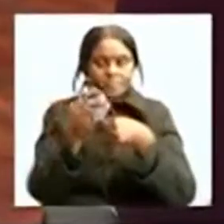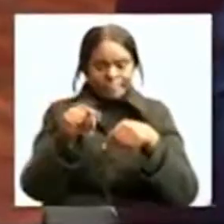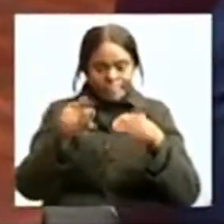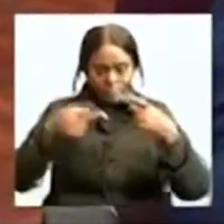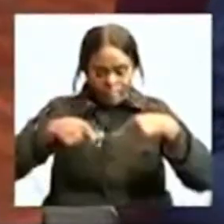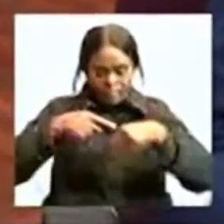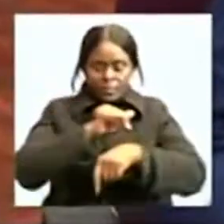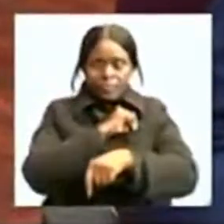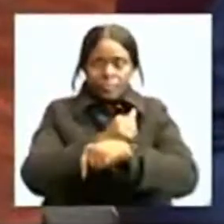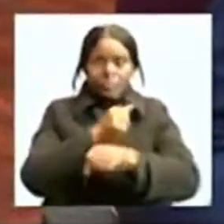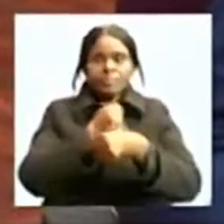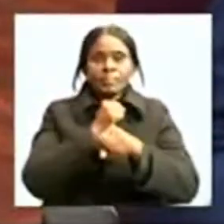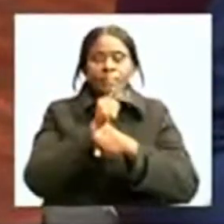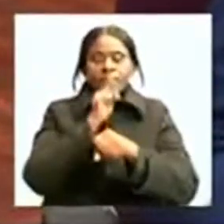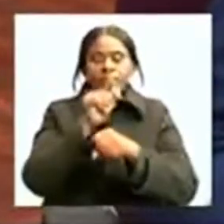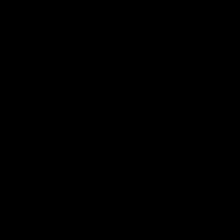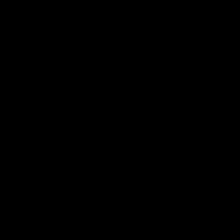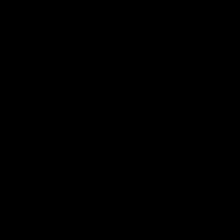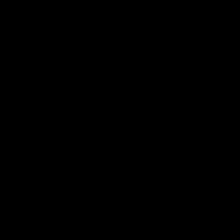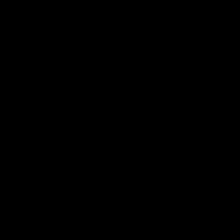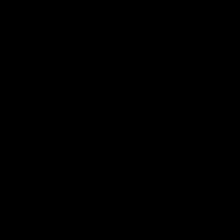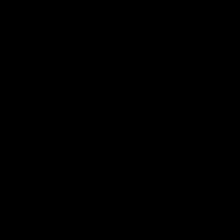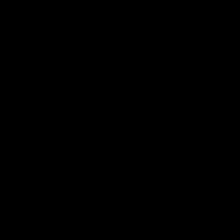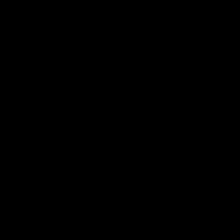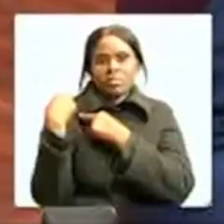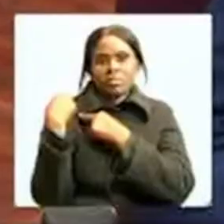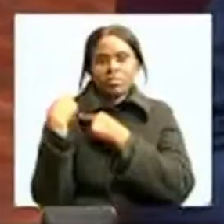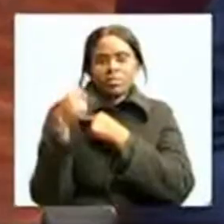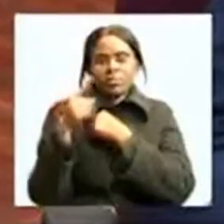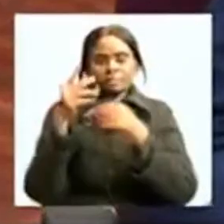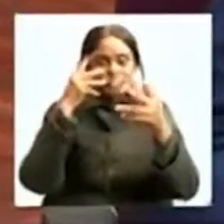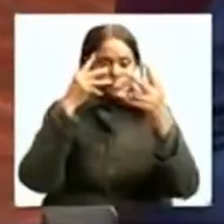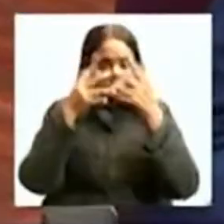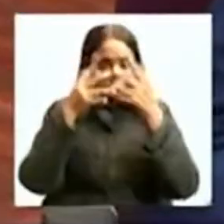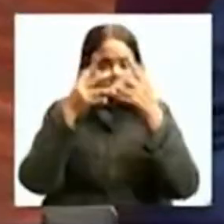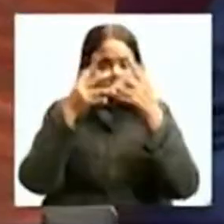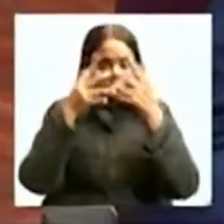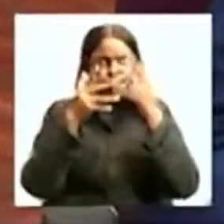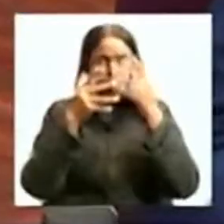local authorities of ensuring accountability, transparency